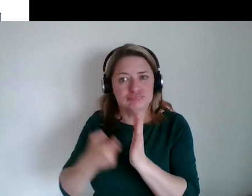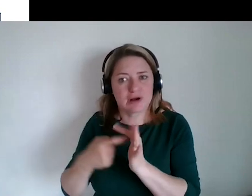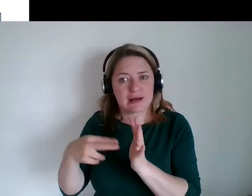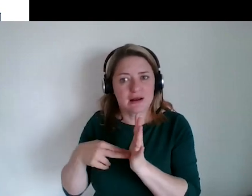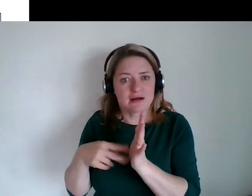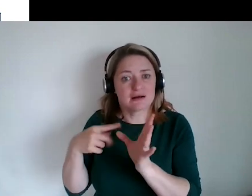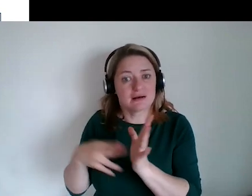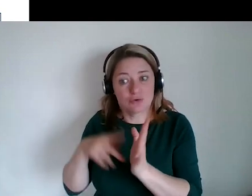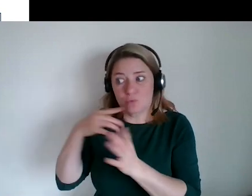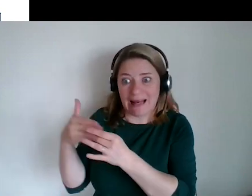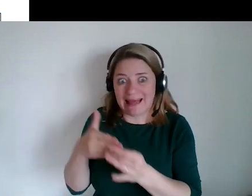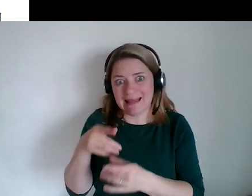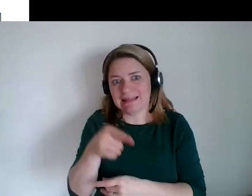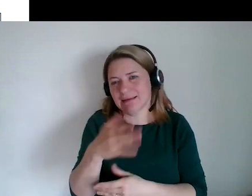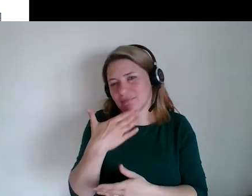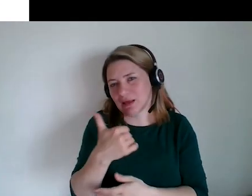programme.